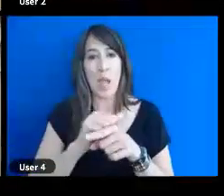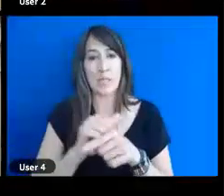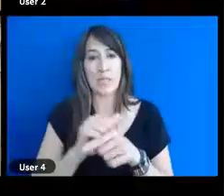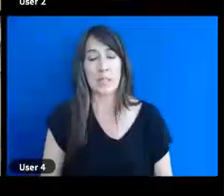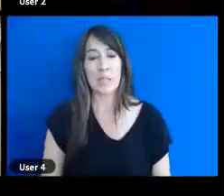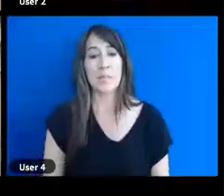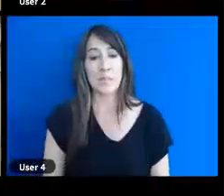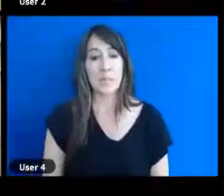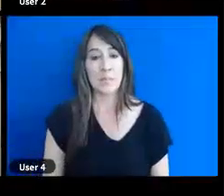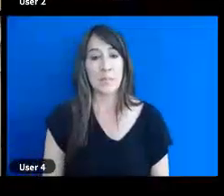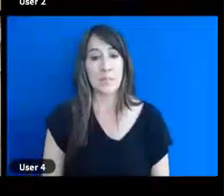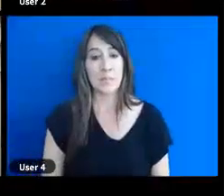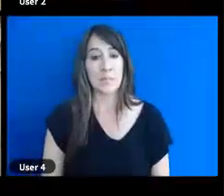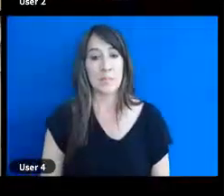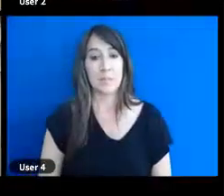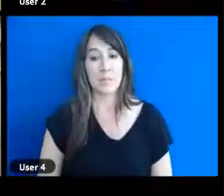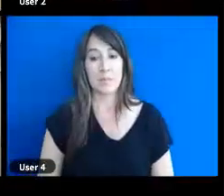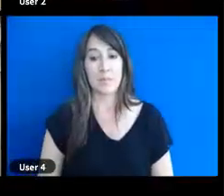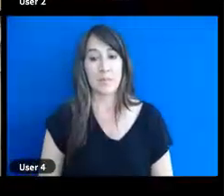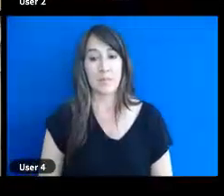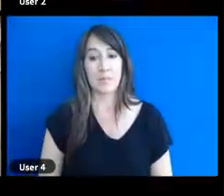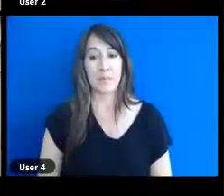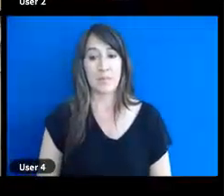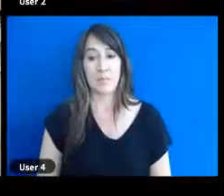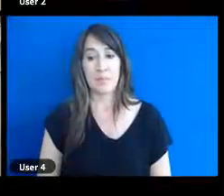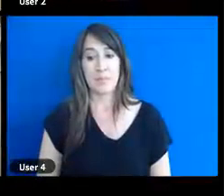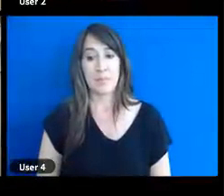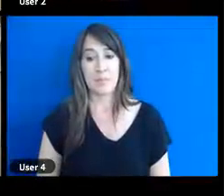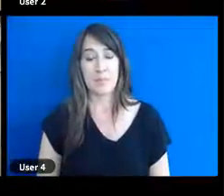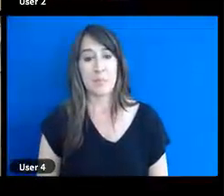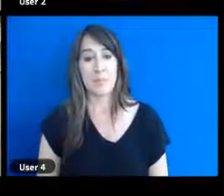and from that lens.